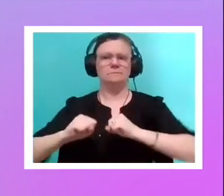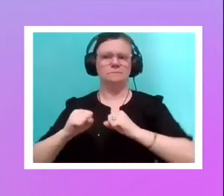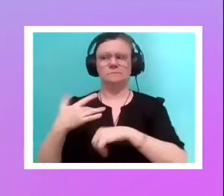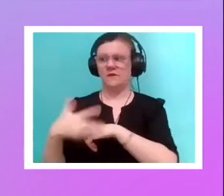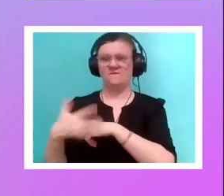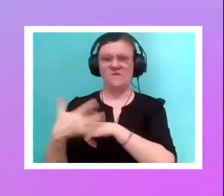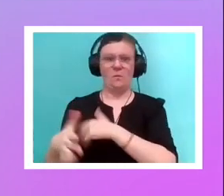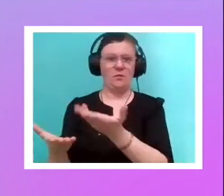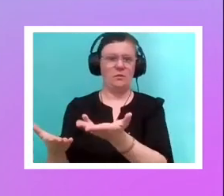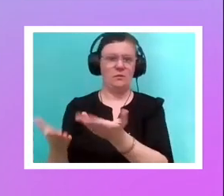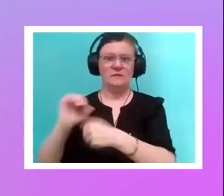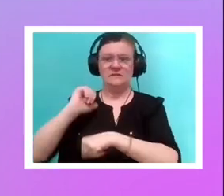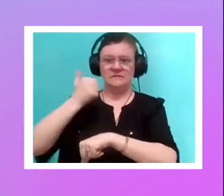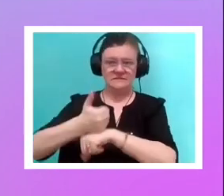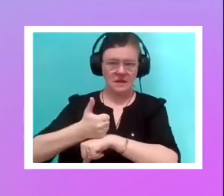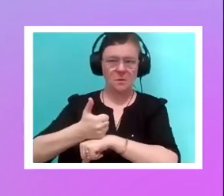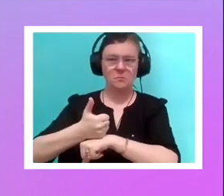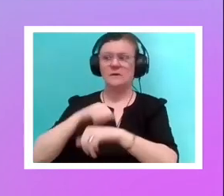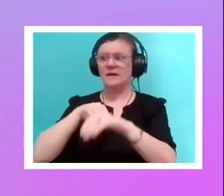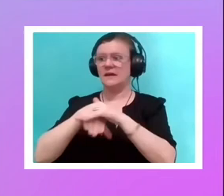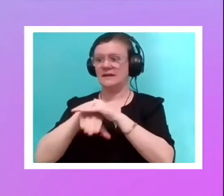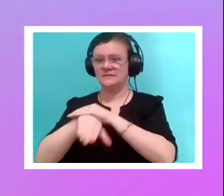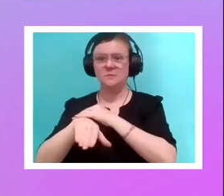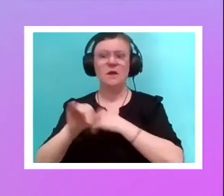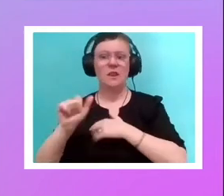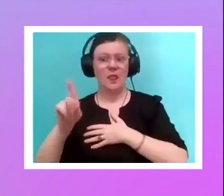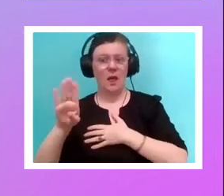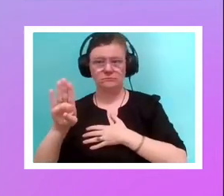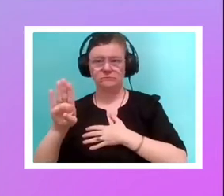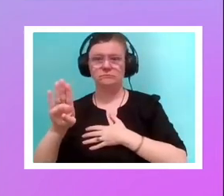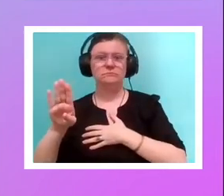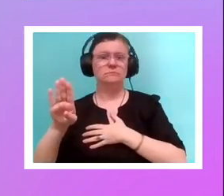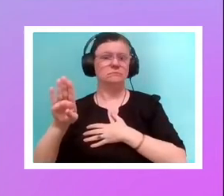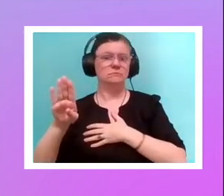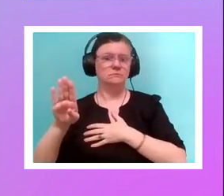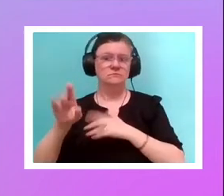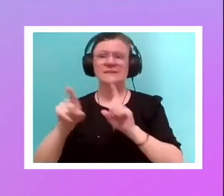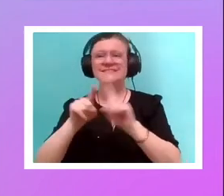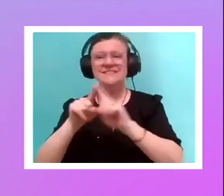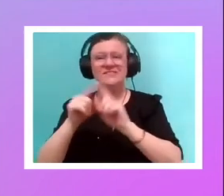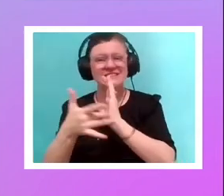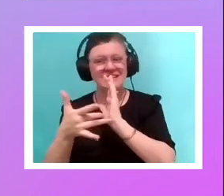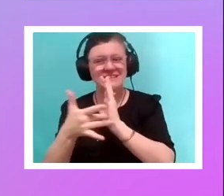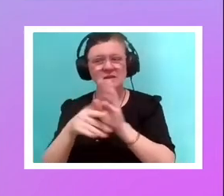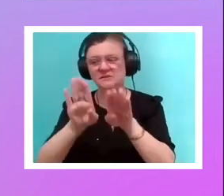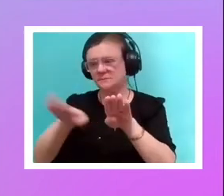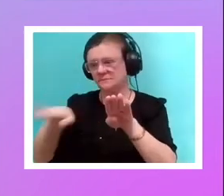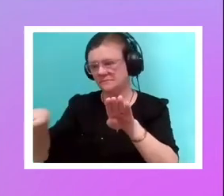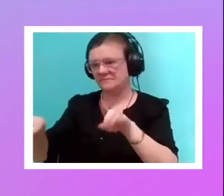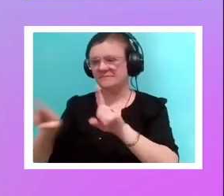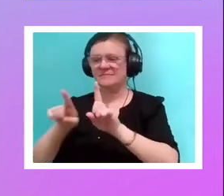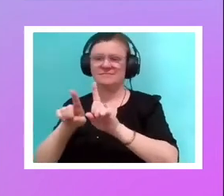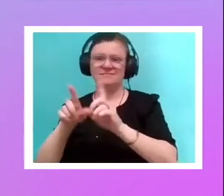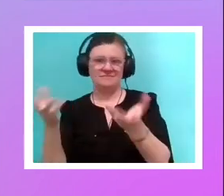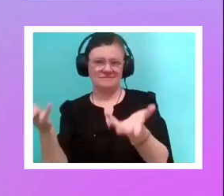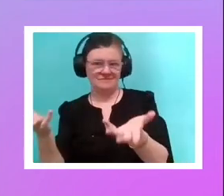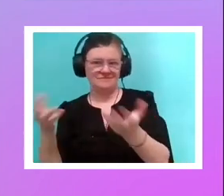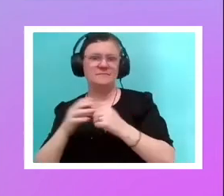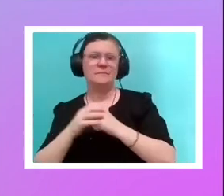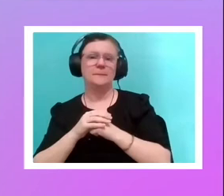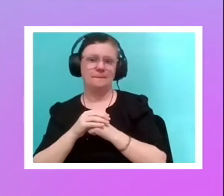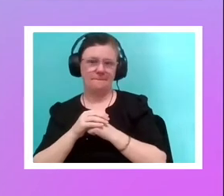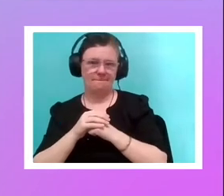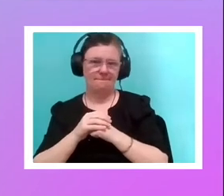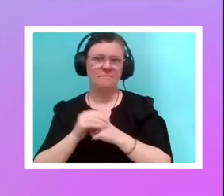available to us to create an accessibility empathy lab. So we expanded and we included different types of devices and technologies,